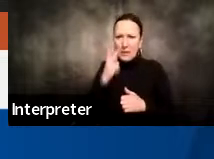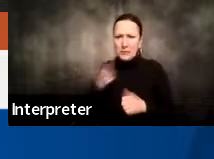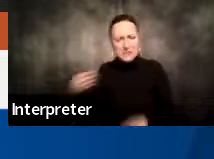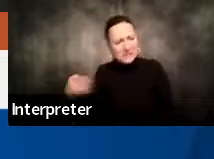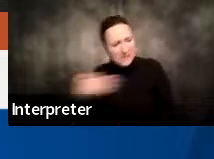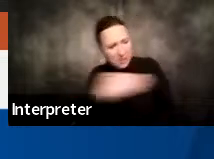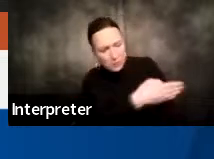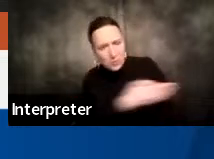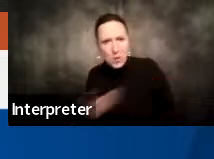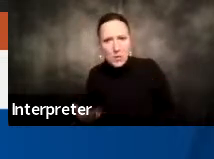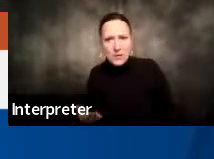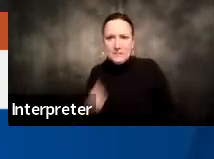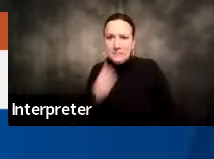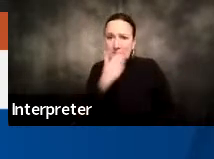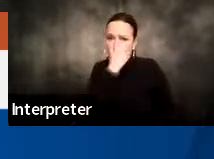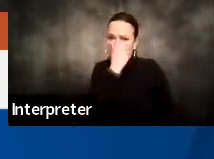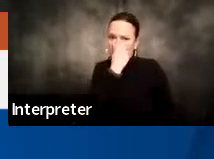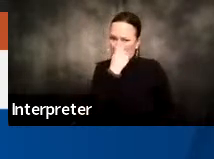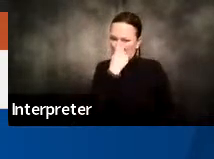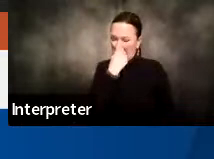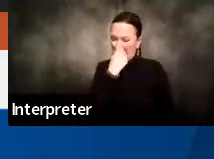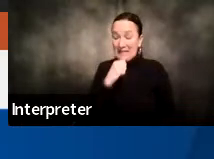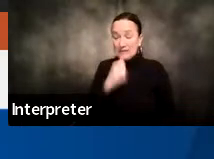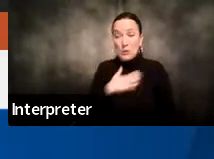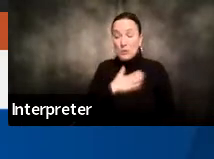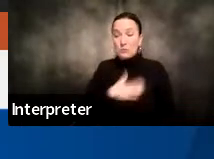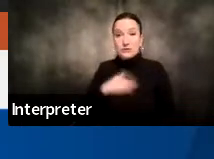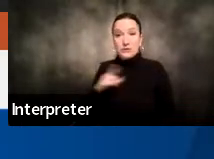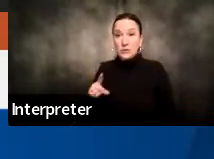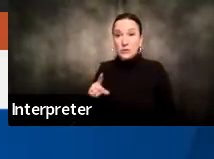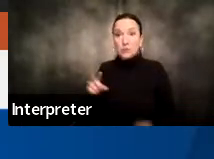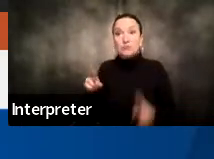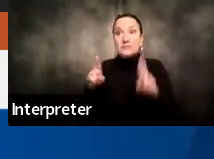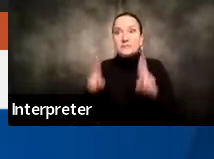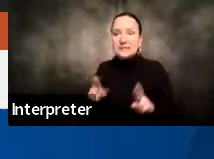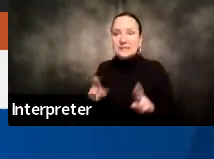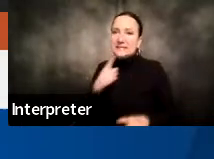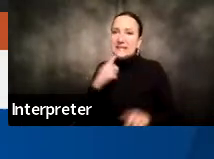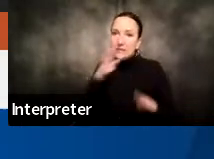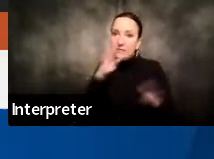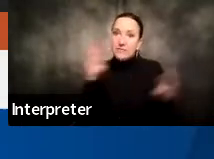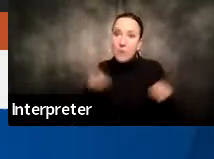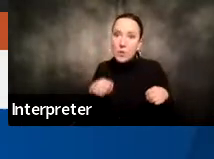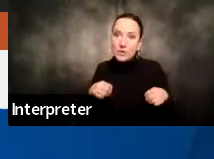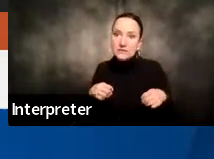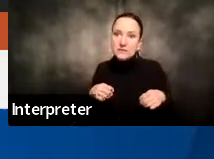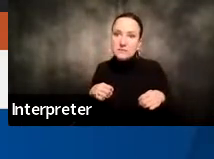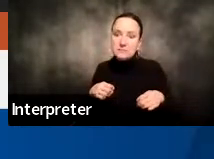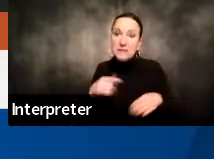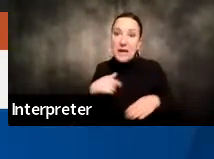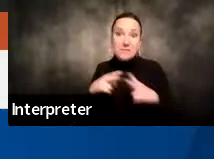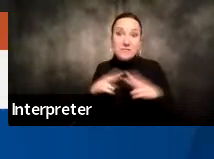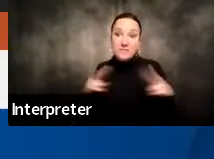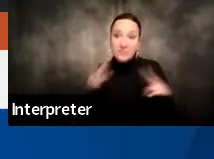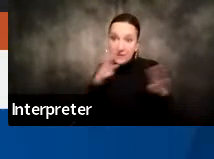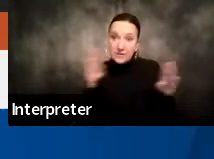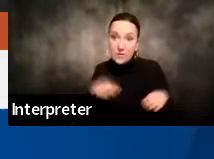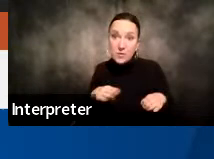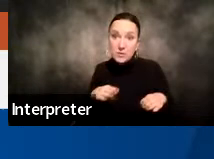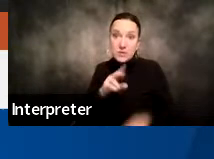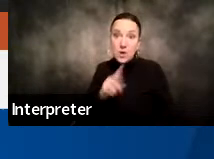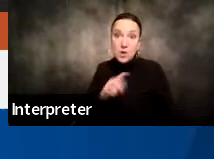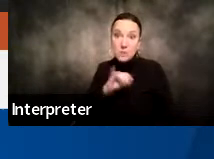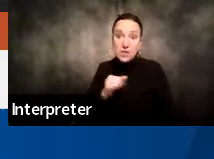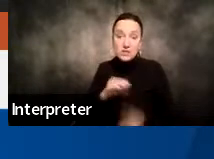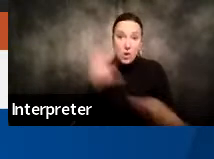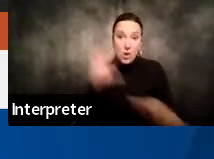And so I don't appreciate you, respectfully saying that we need to stay focused. I'm very focused on the project as a